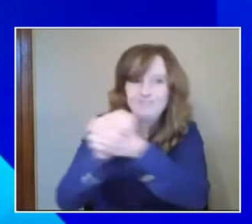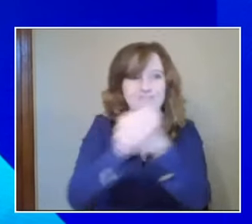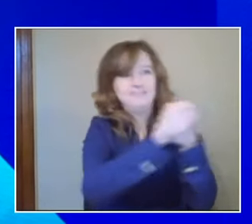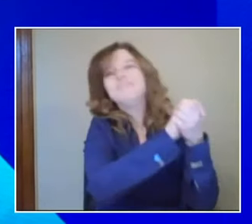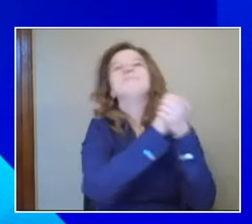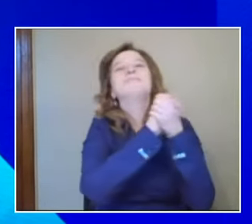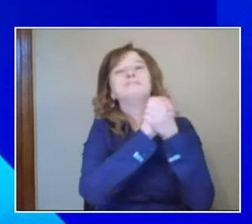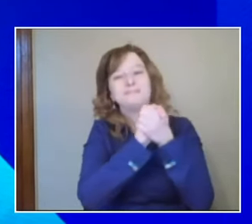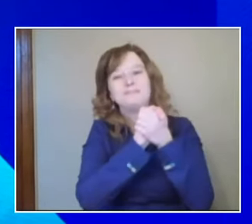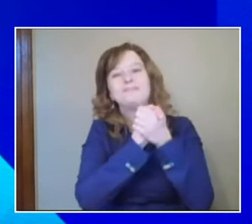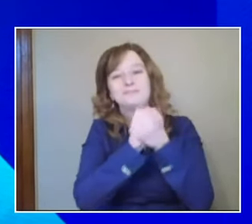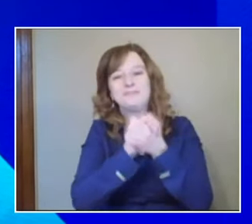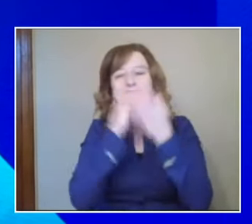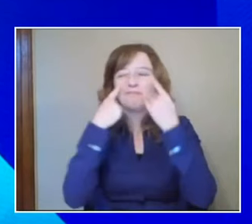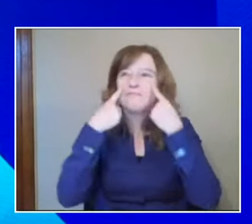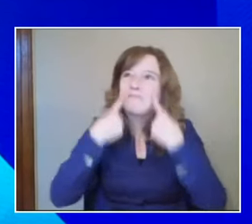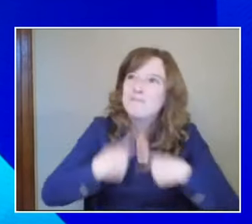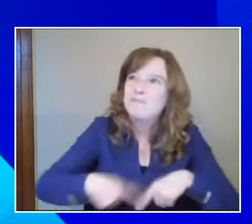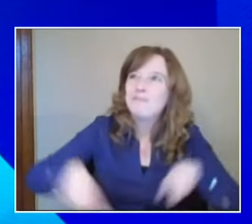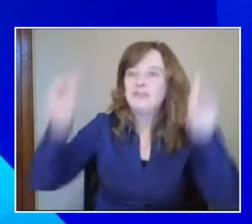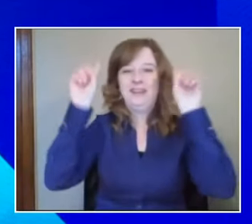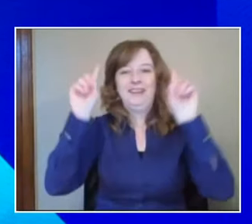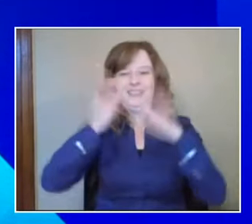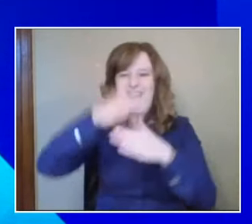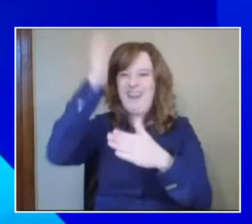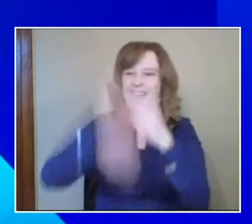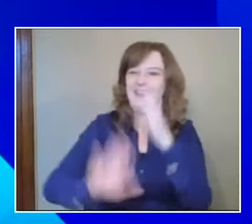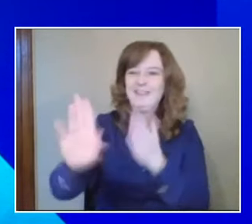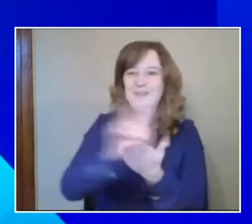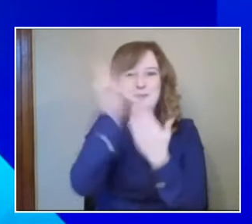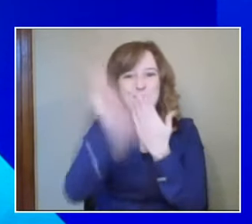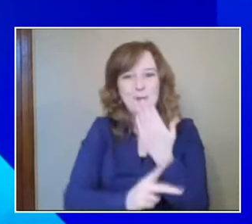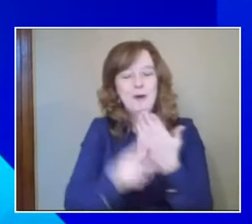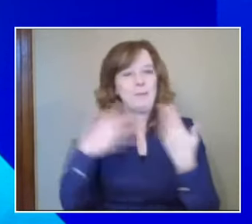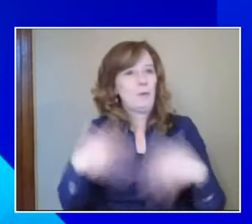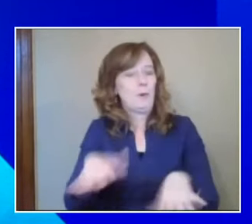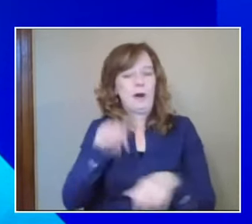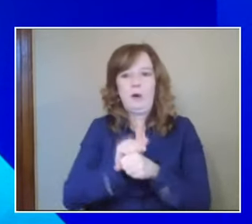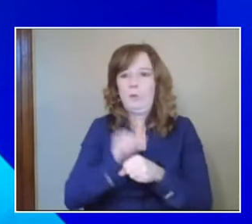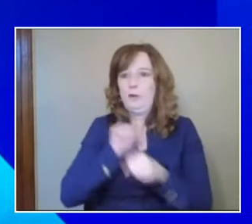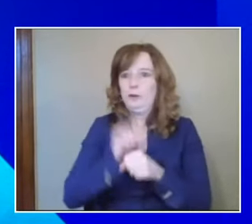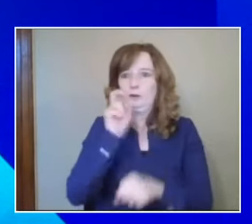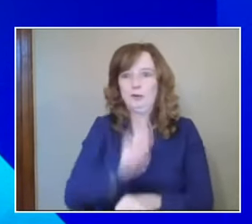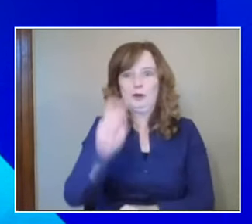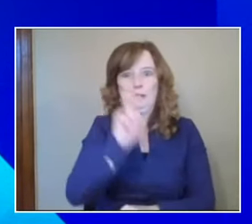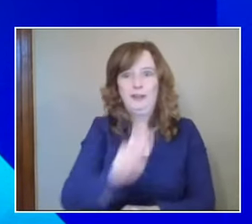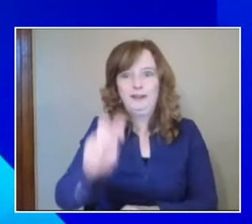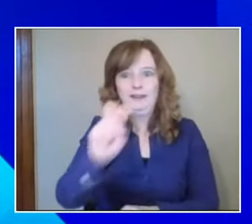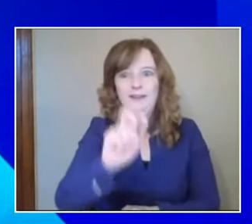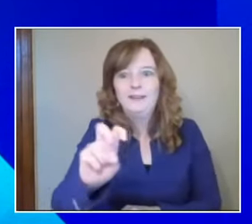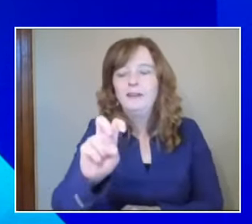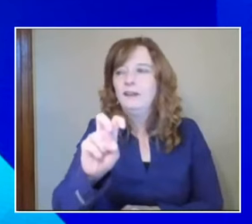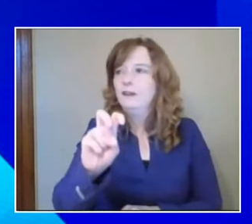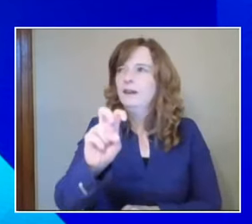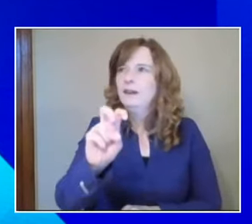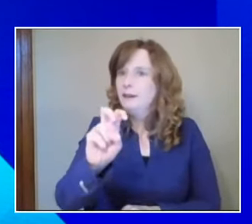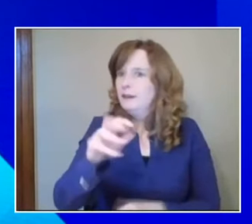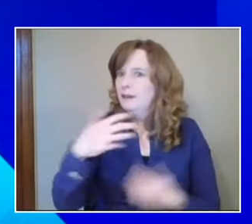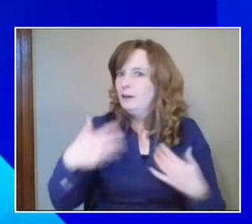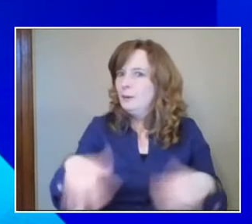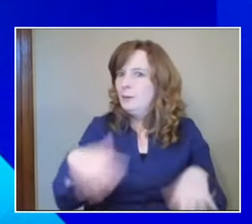reached the end of your program, and what a journey it has been. And how interesting to be in college during this time in our